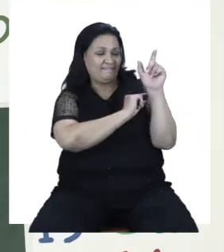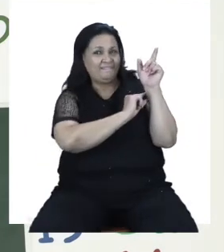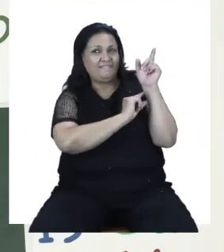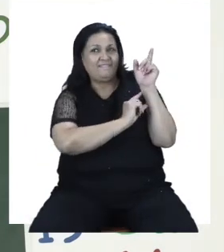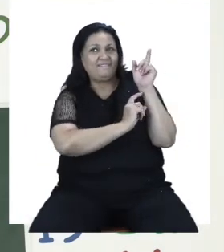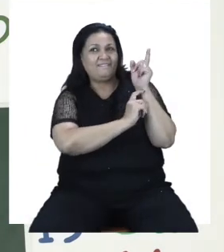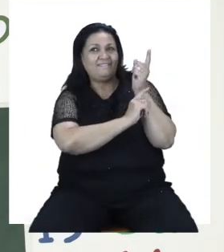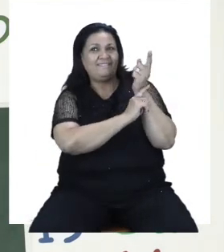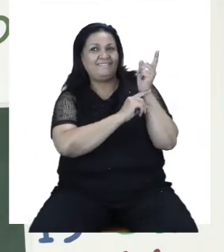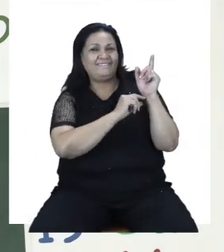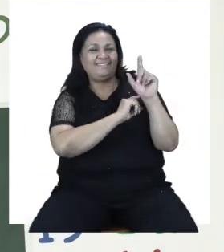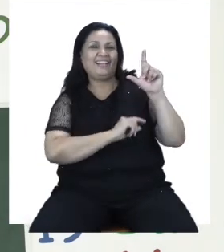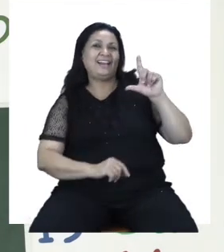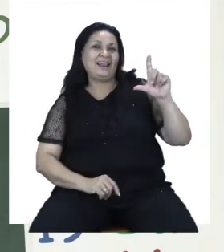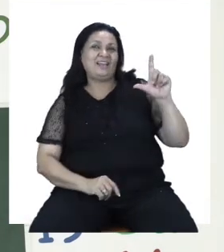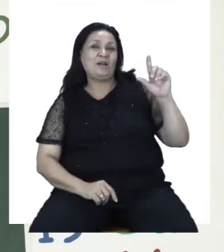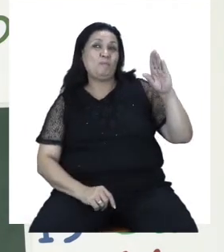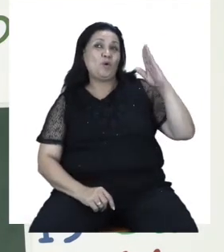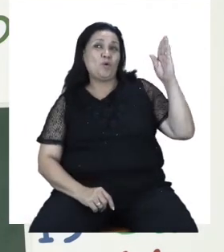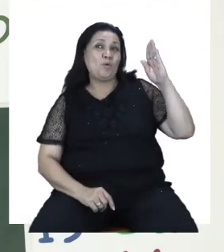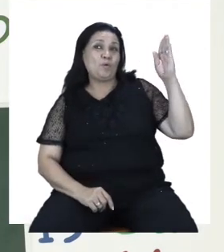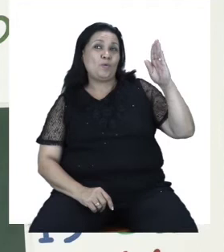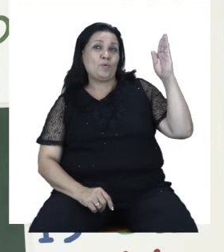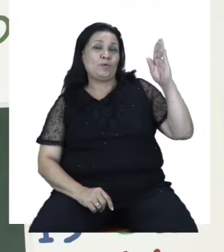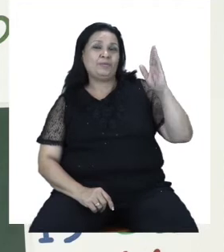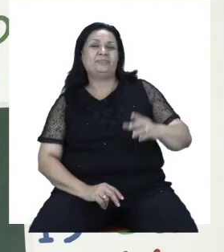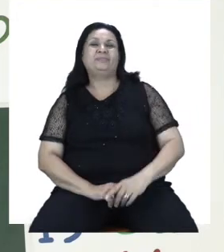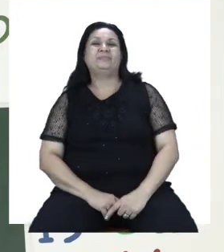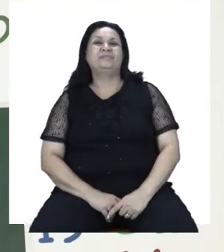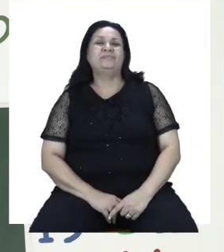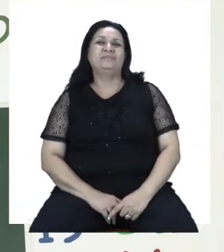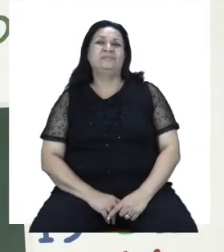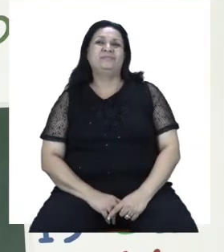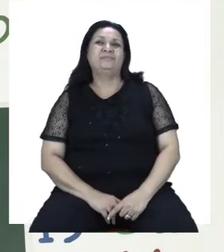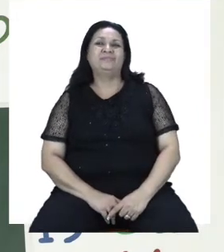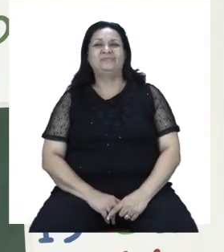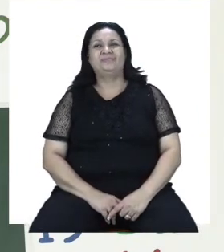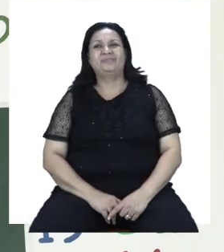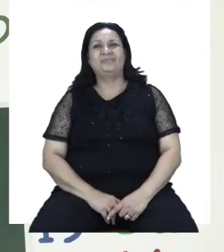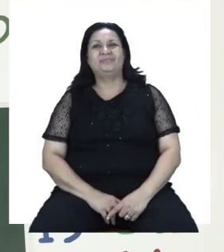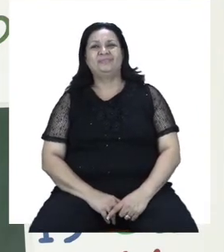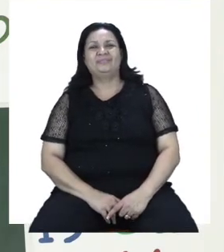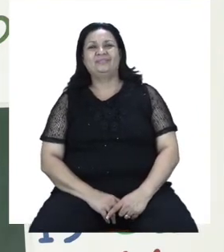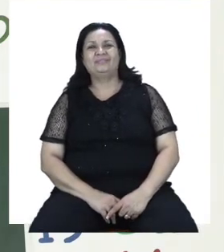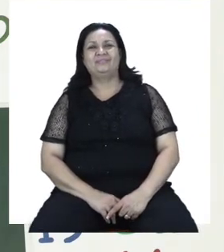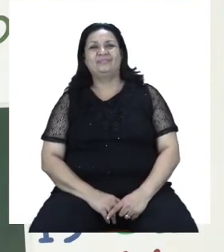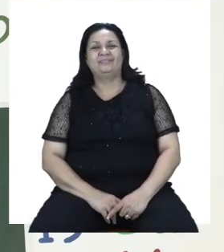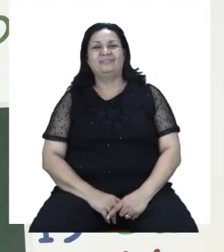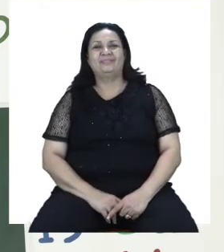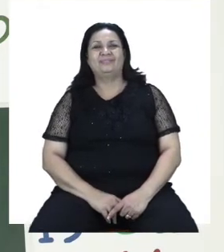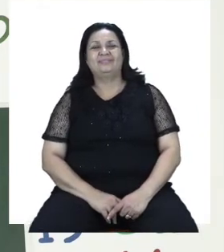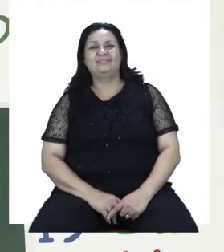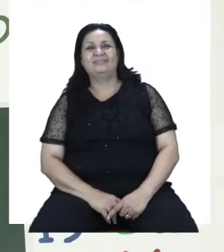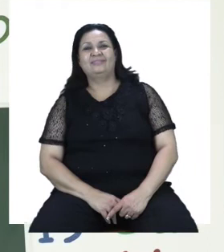This time they are blue, so you can also put a different color on your hand as well.